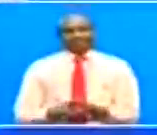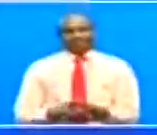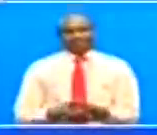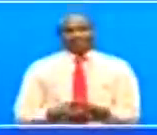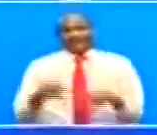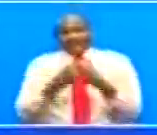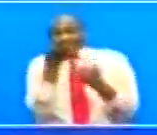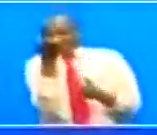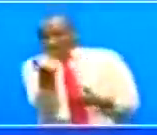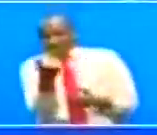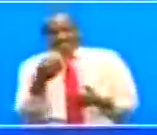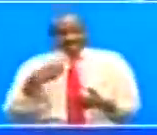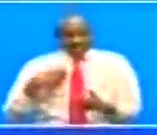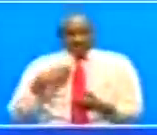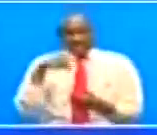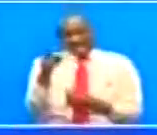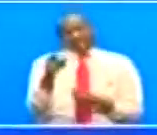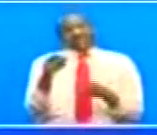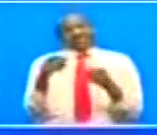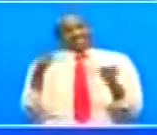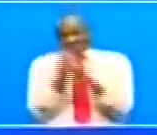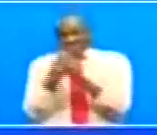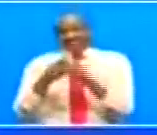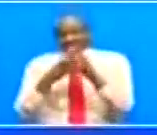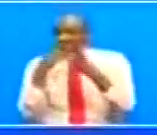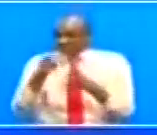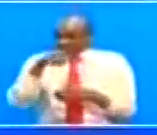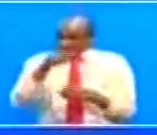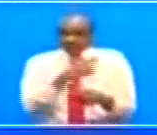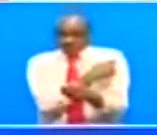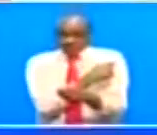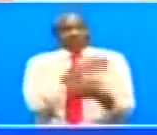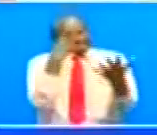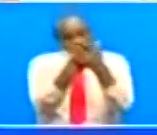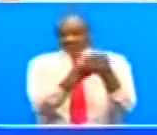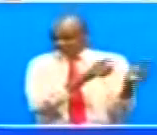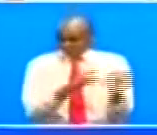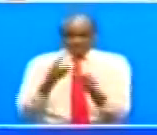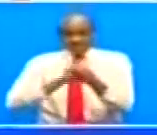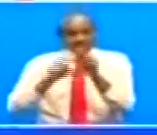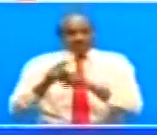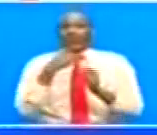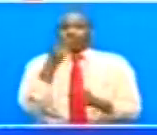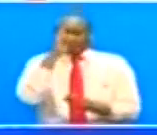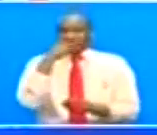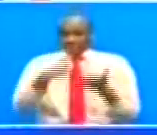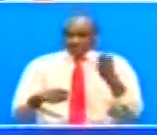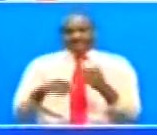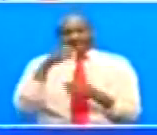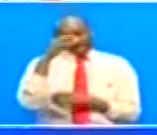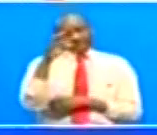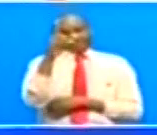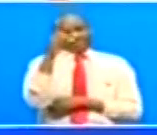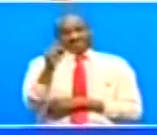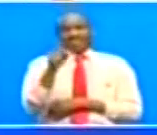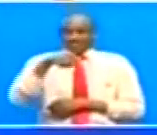Much to the displeasure of FDC party diehards, Dr. Besigye was arrested. Police maintained the FDC stalwart had